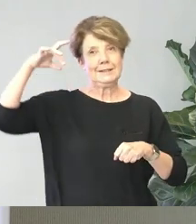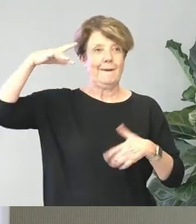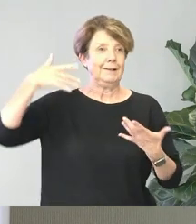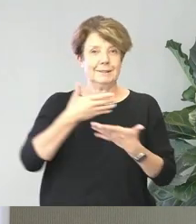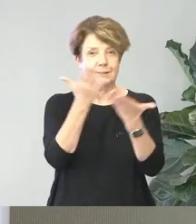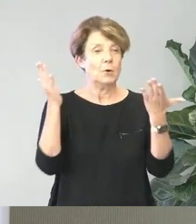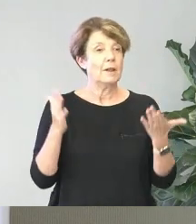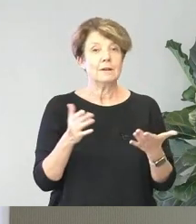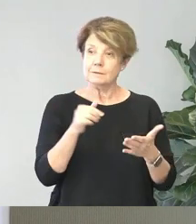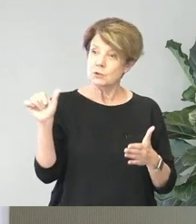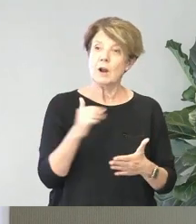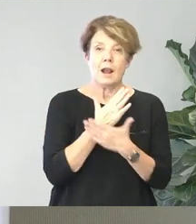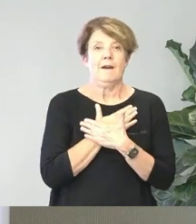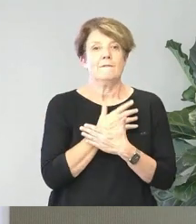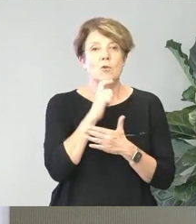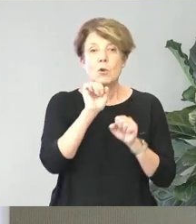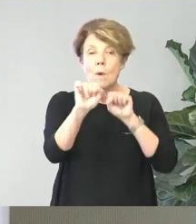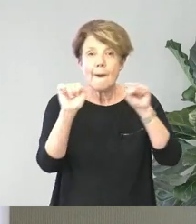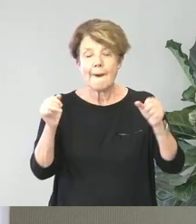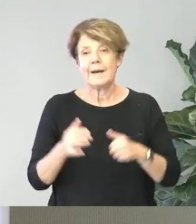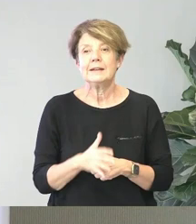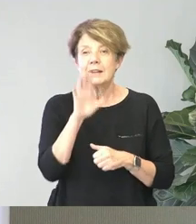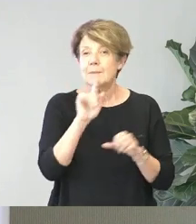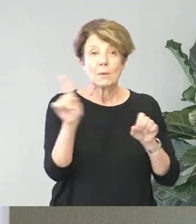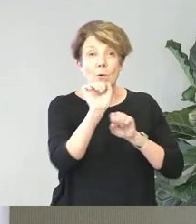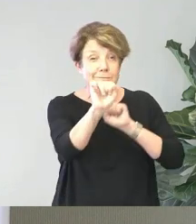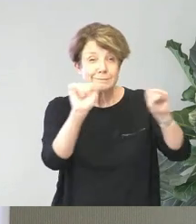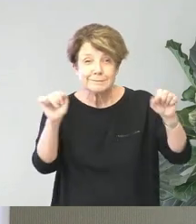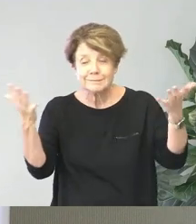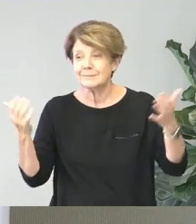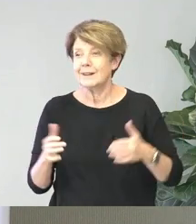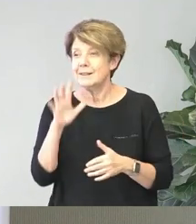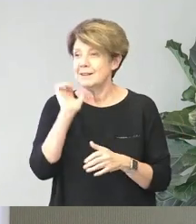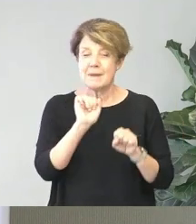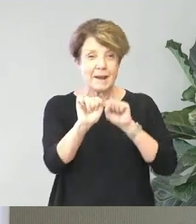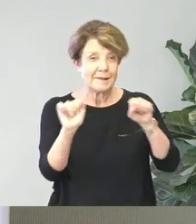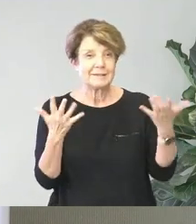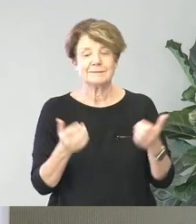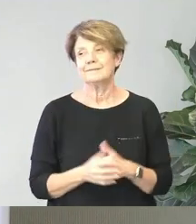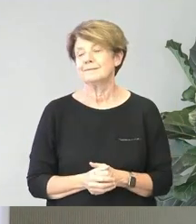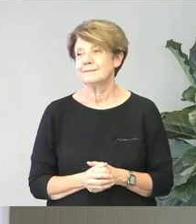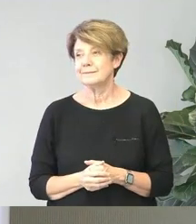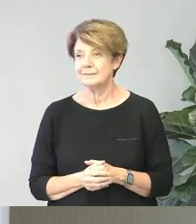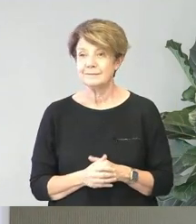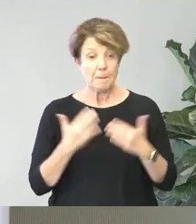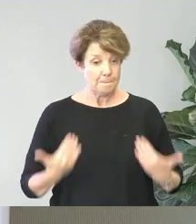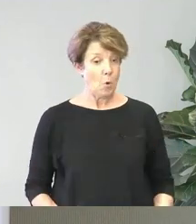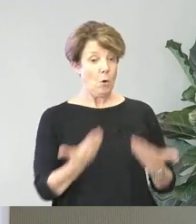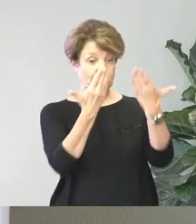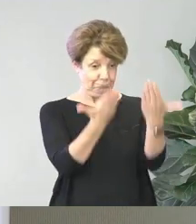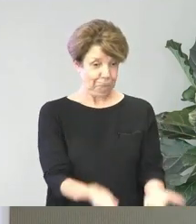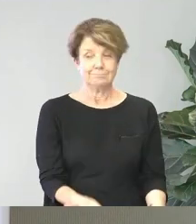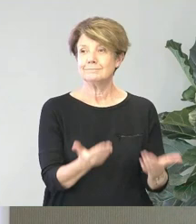are. Don't be a drag, be a queen. Don't be a drag, be a queen. Baby, you're born this way. I think